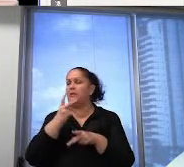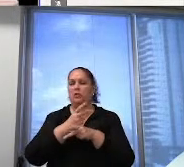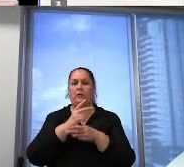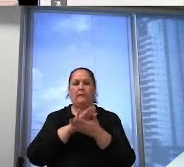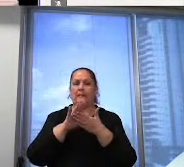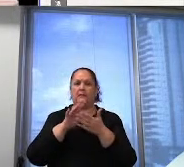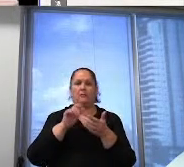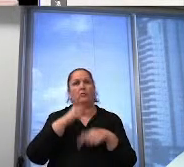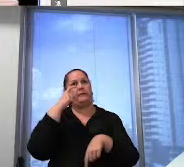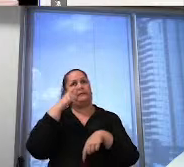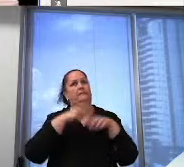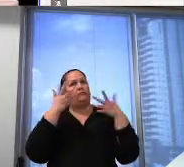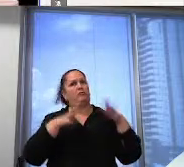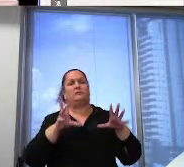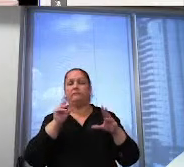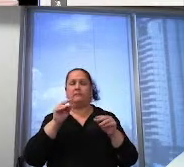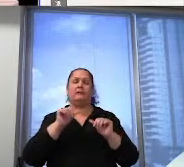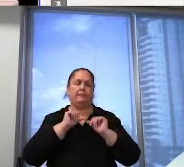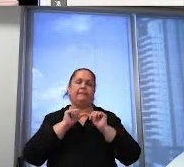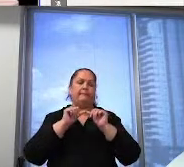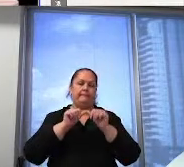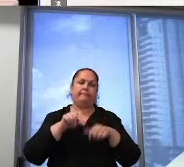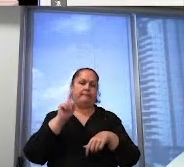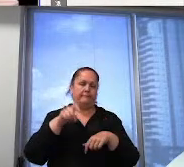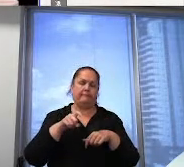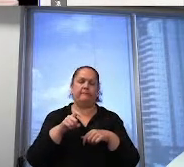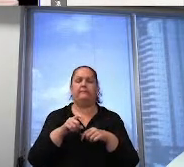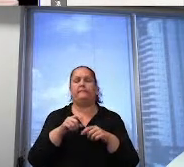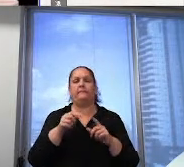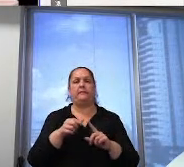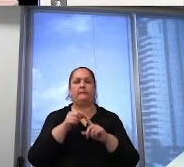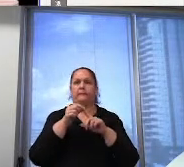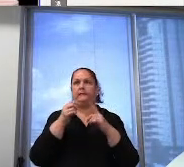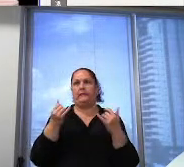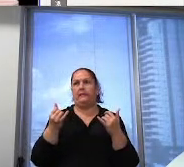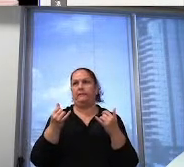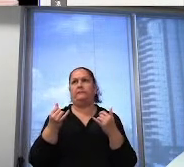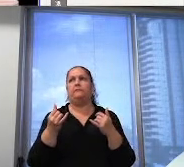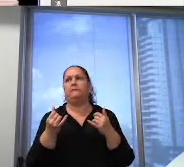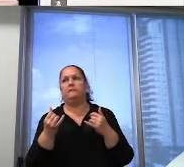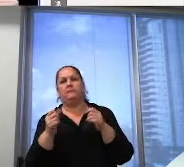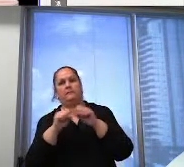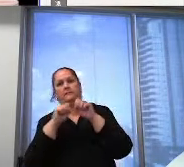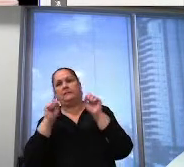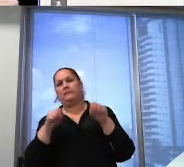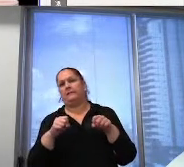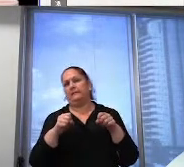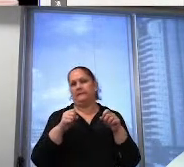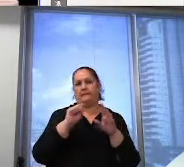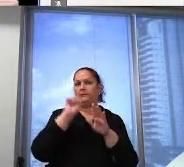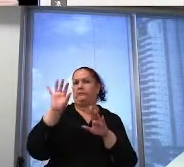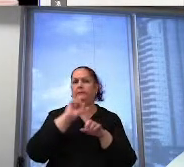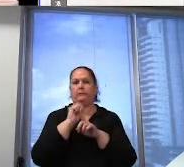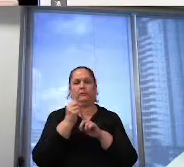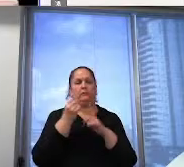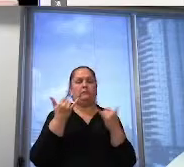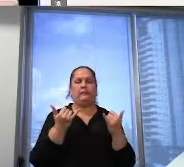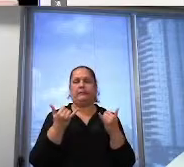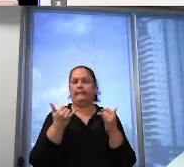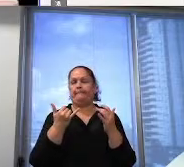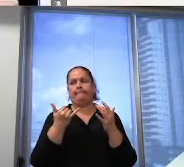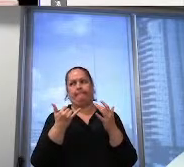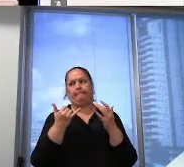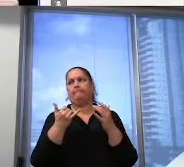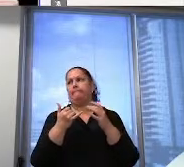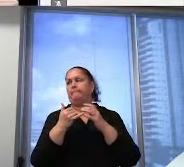Doing maintenance is an ongoing effort on the system, especially at the state and age that the system is right now. And we